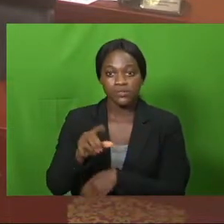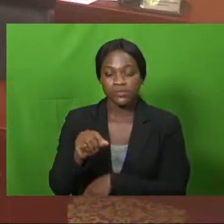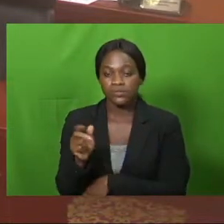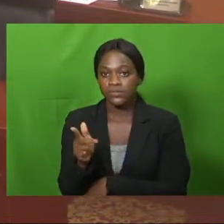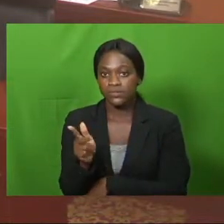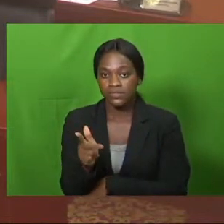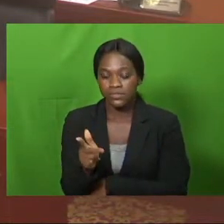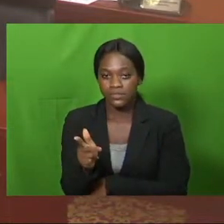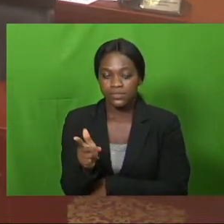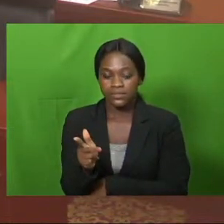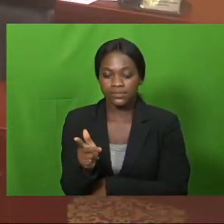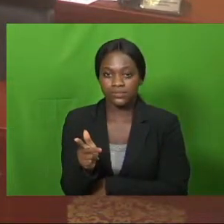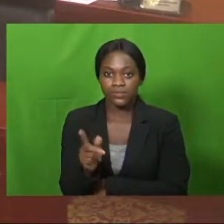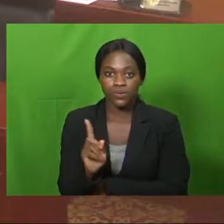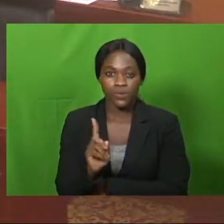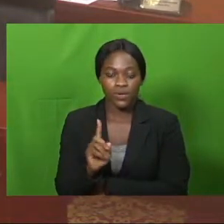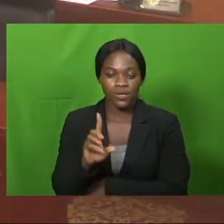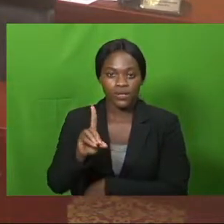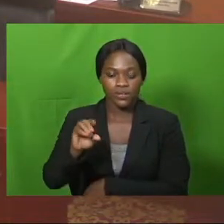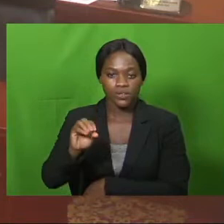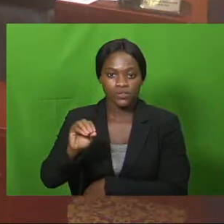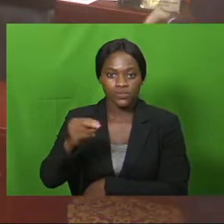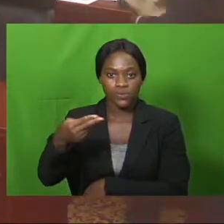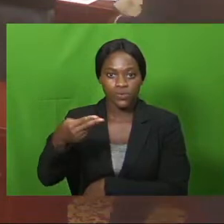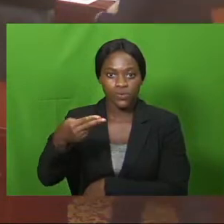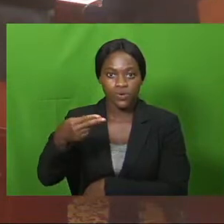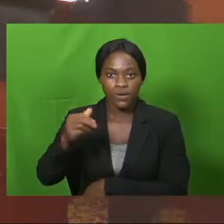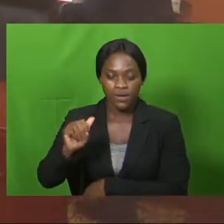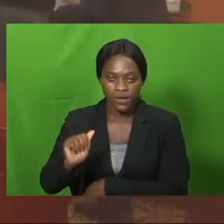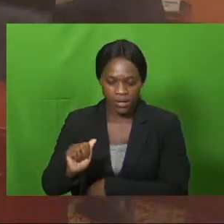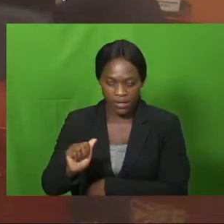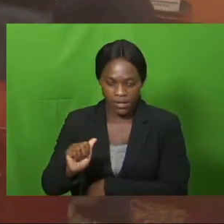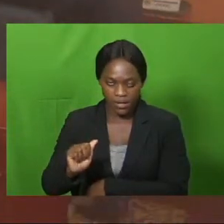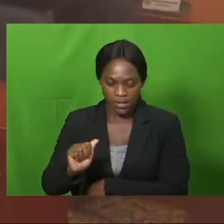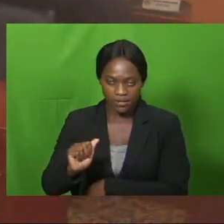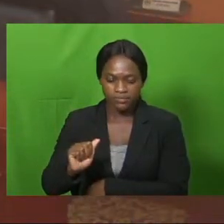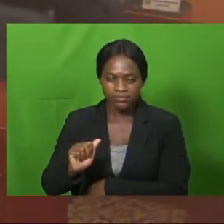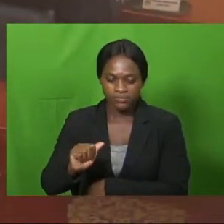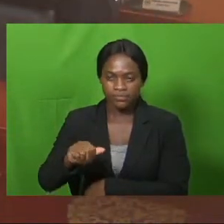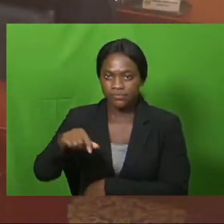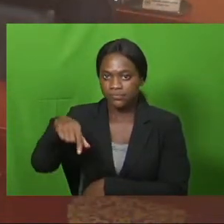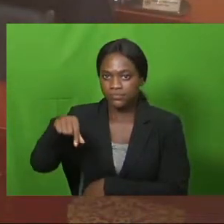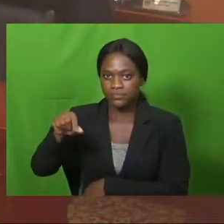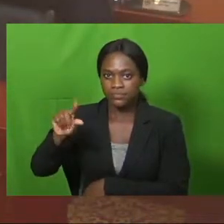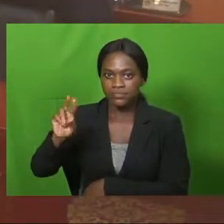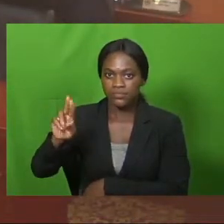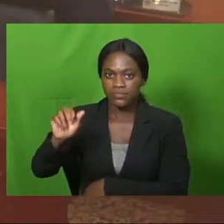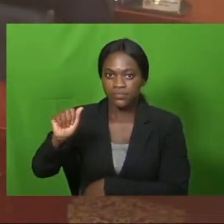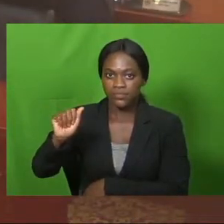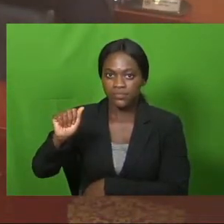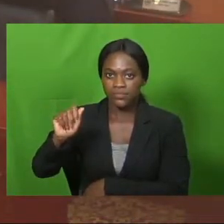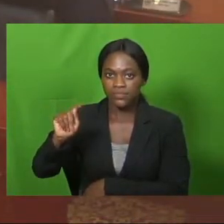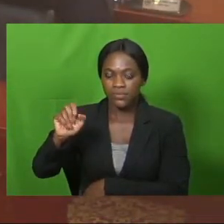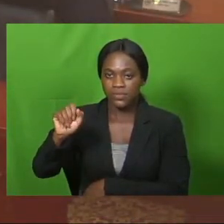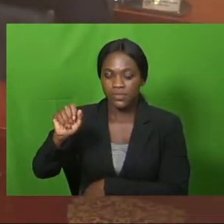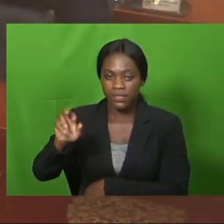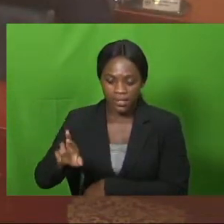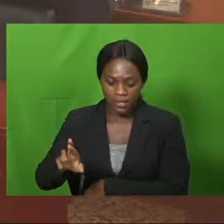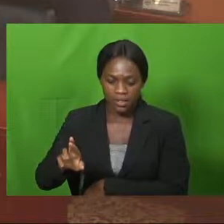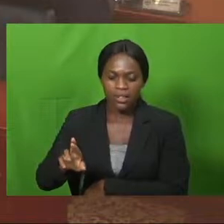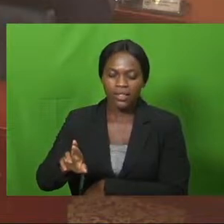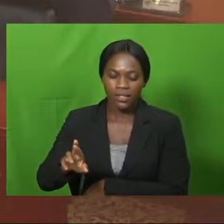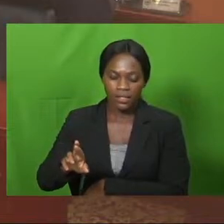2023 to Doha, Qatar, at the joint invitation of the United Nations